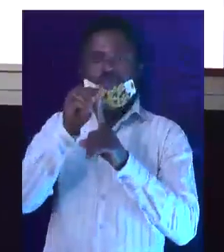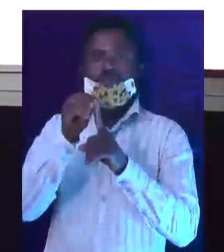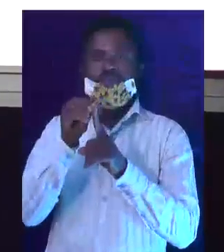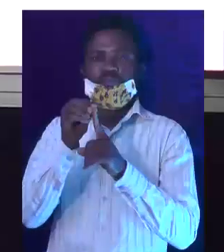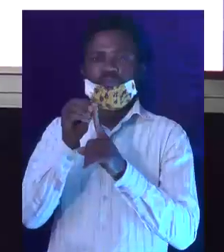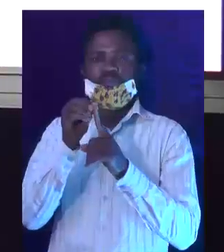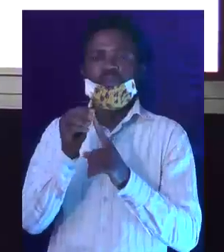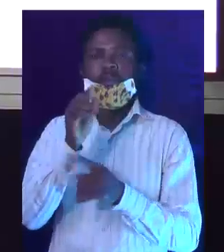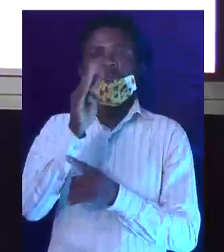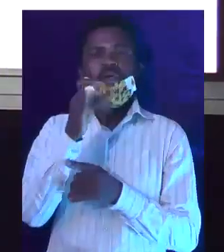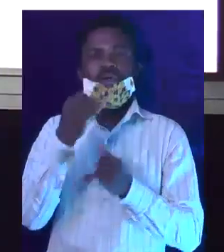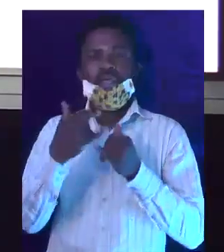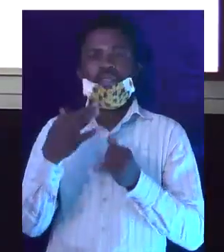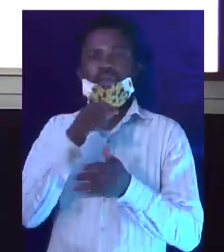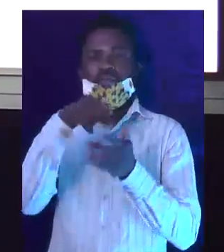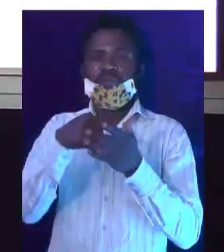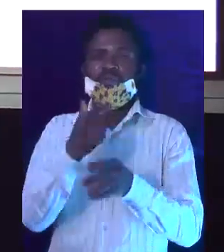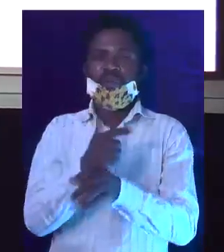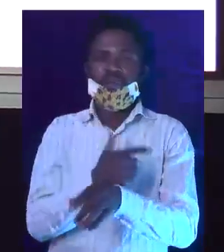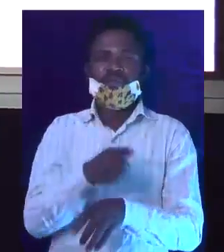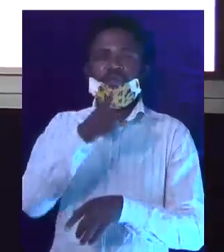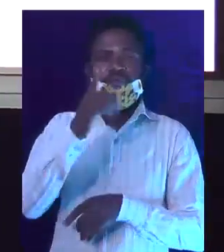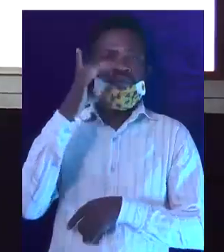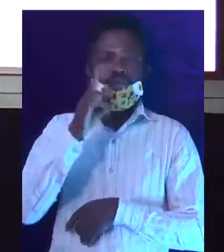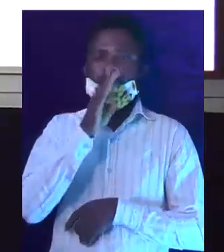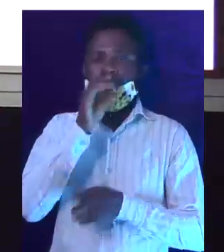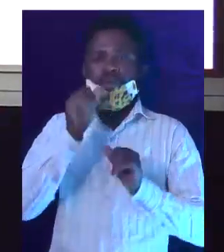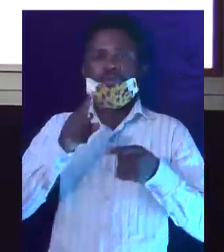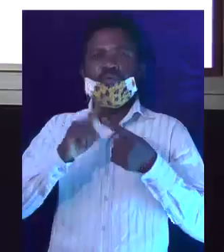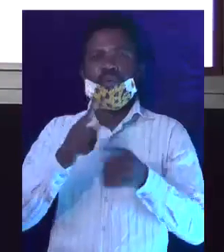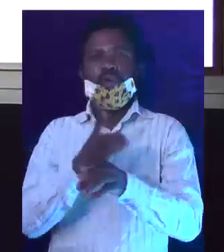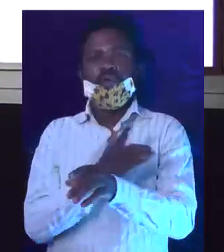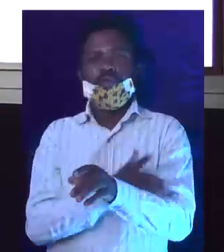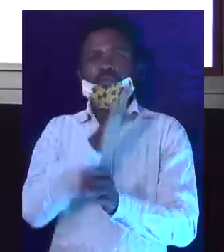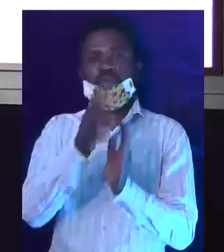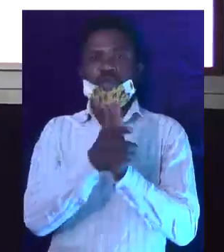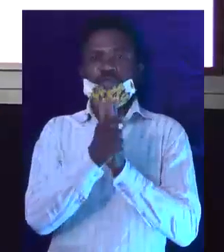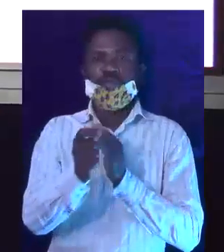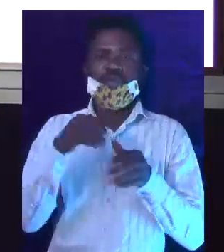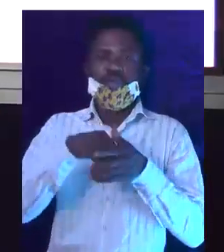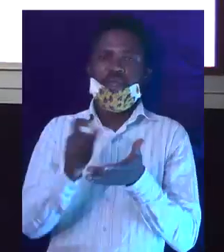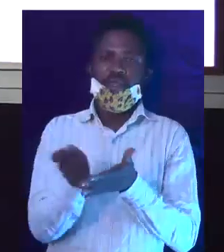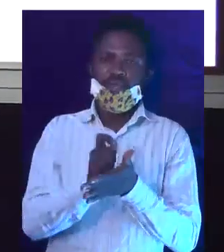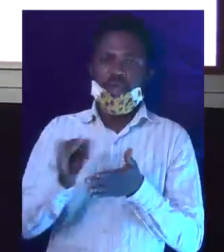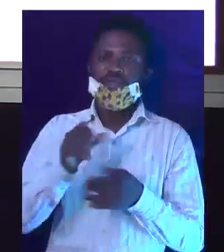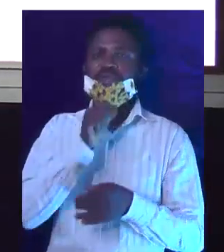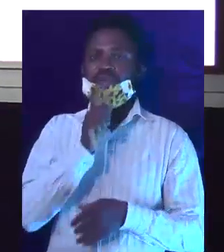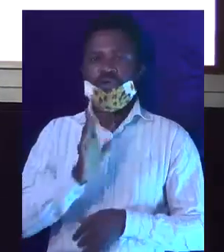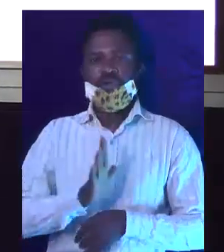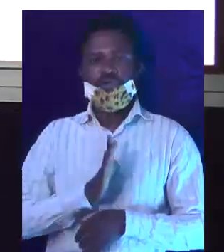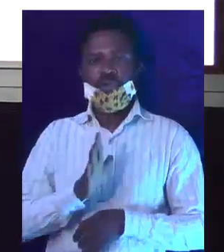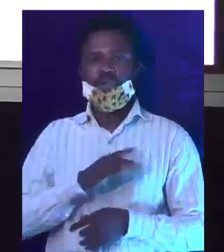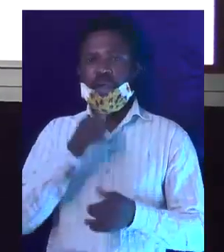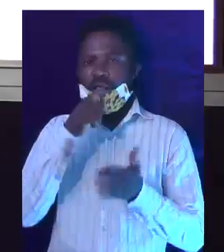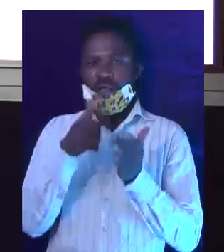today. By the end of this lesson, you should be able to improve your skills in writing